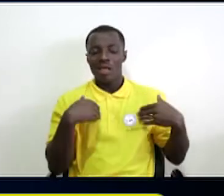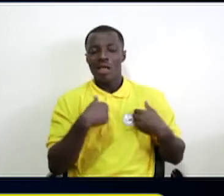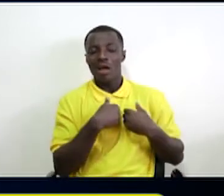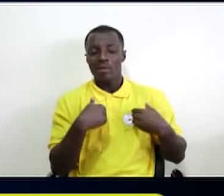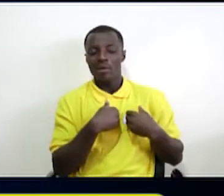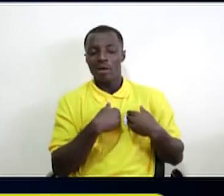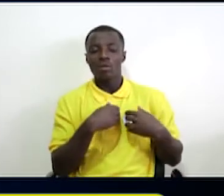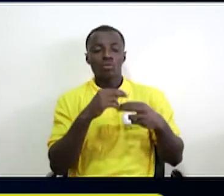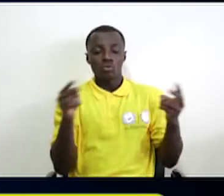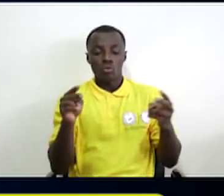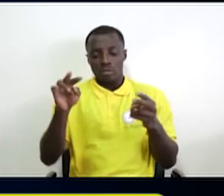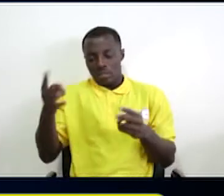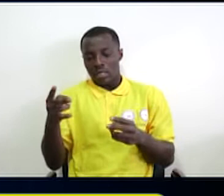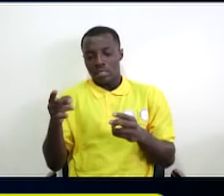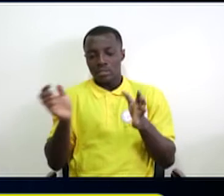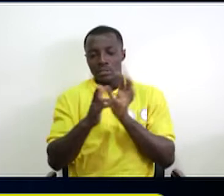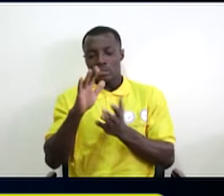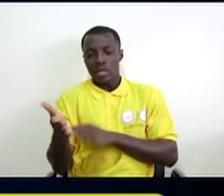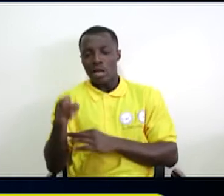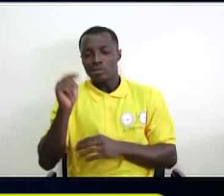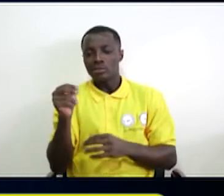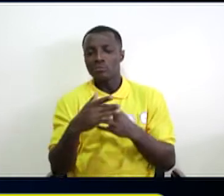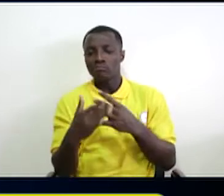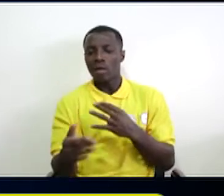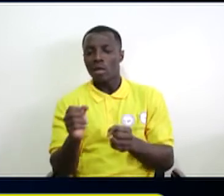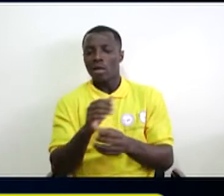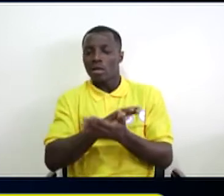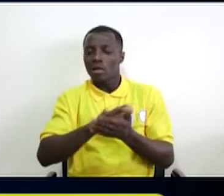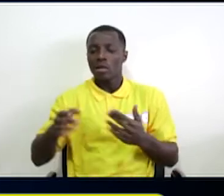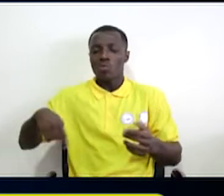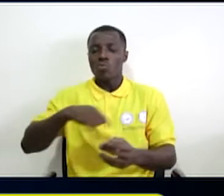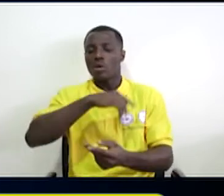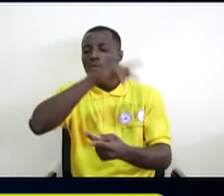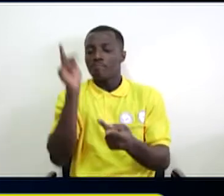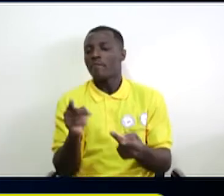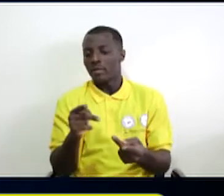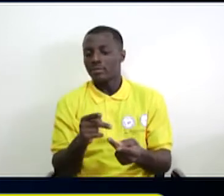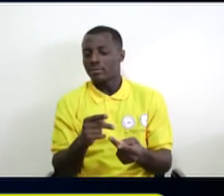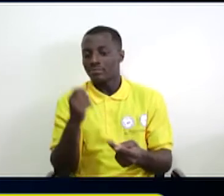his blood, secondly, he has sealed the new covenant